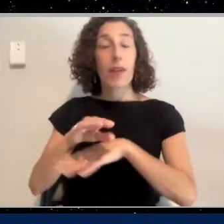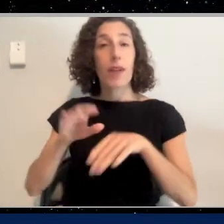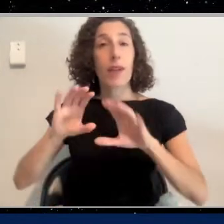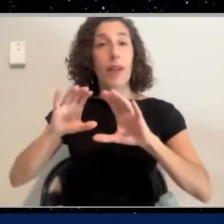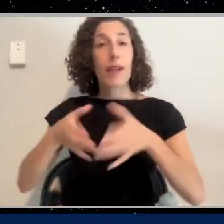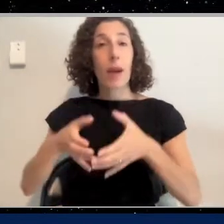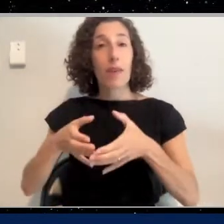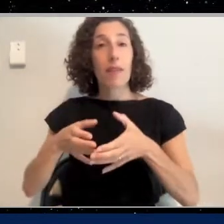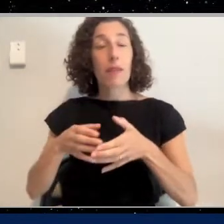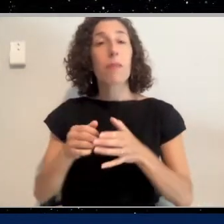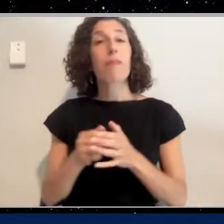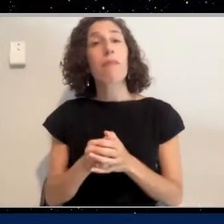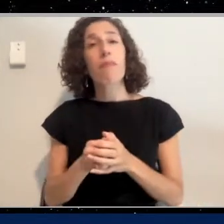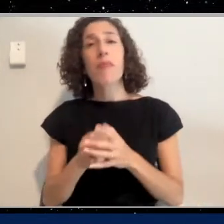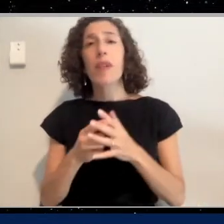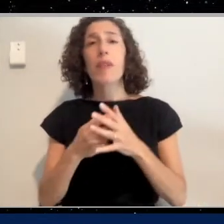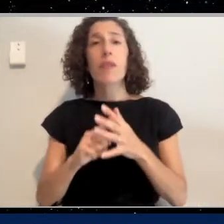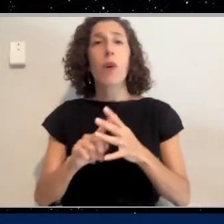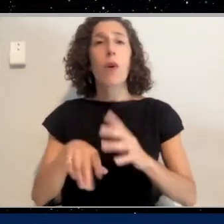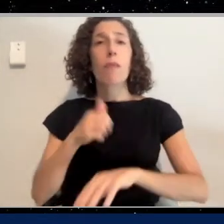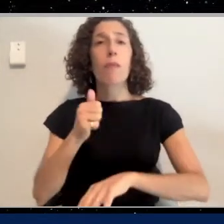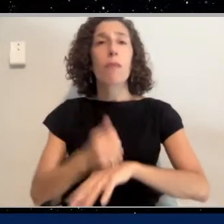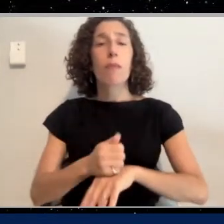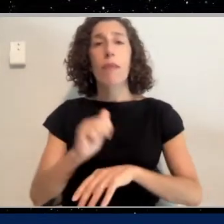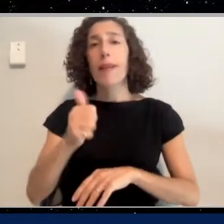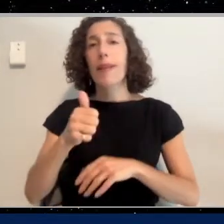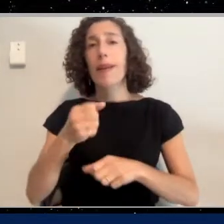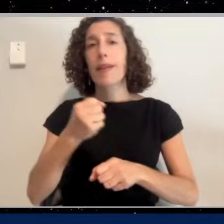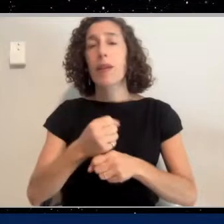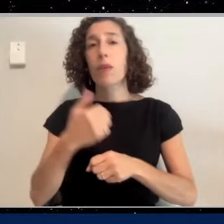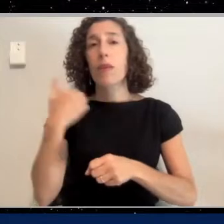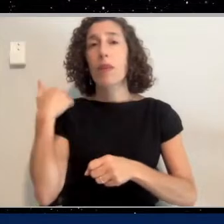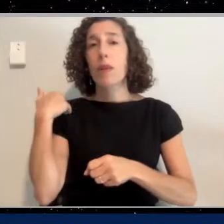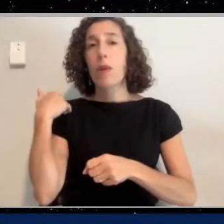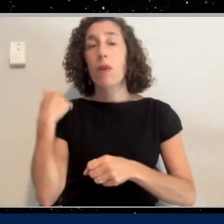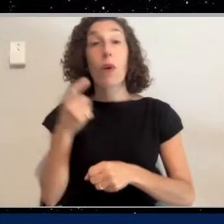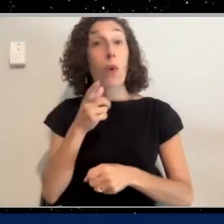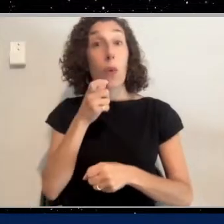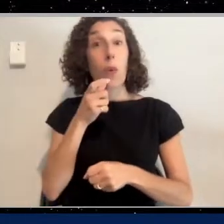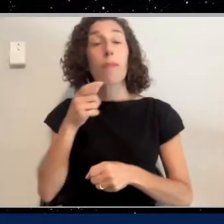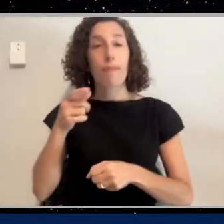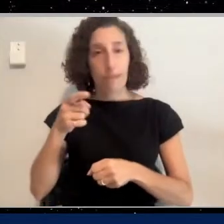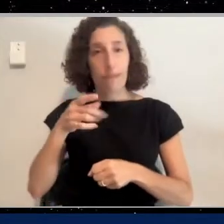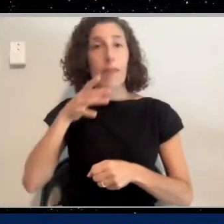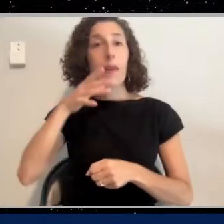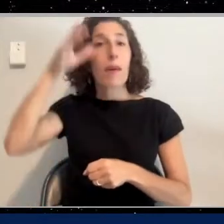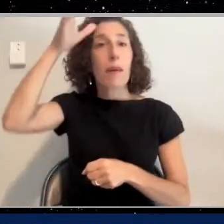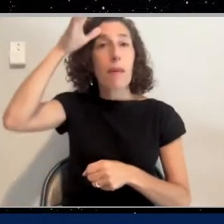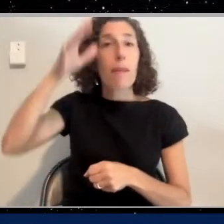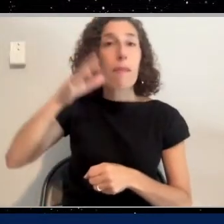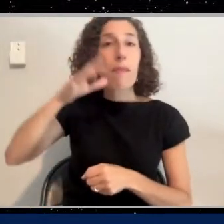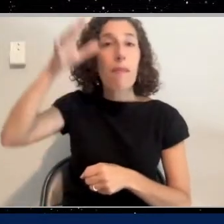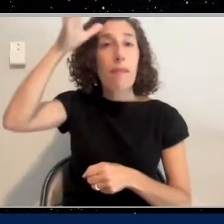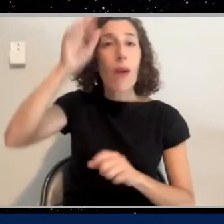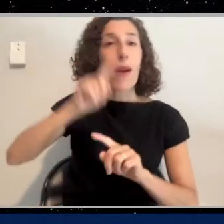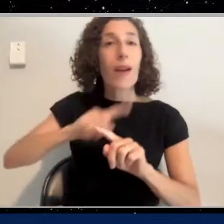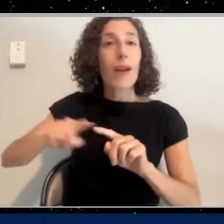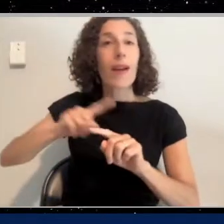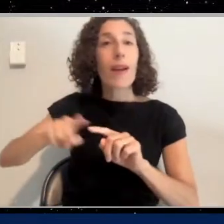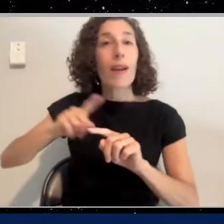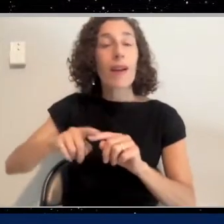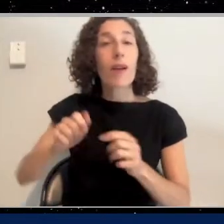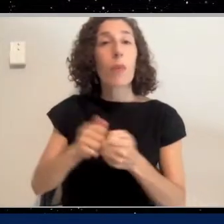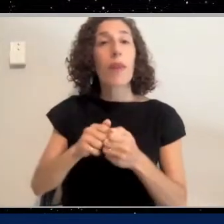around 10-ish years ago with parents of children that come to our museum and come to our programs a